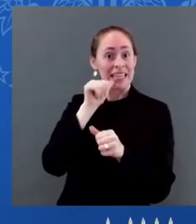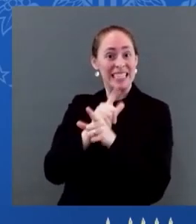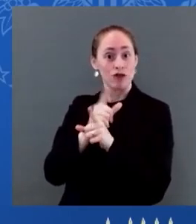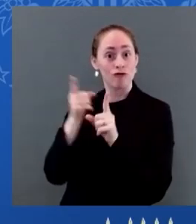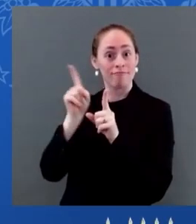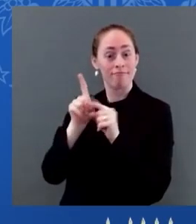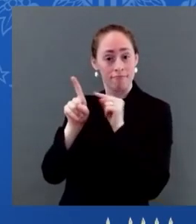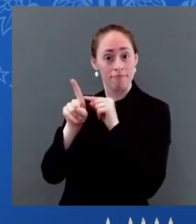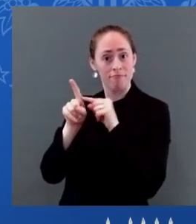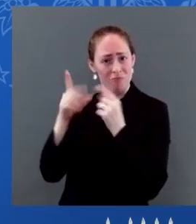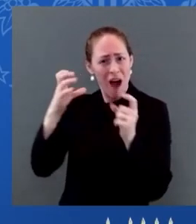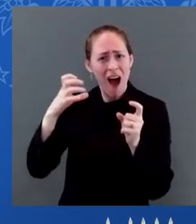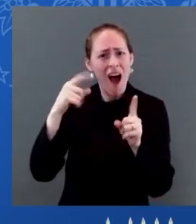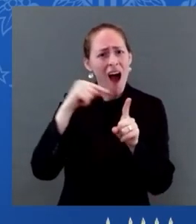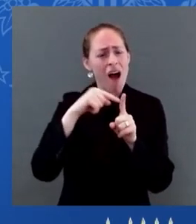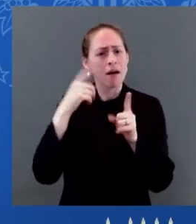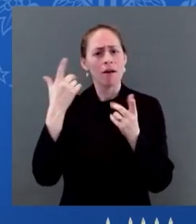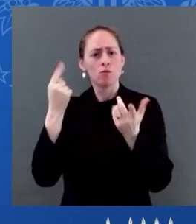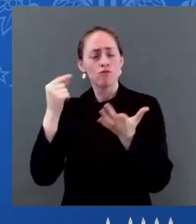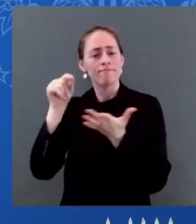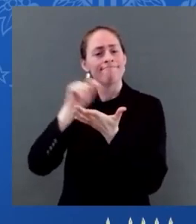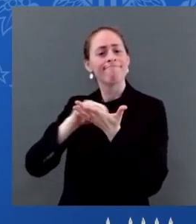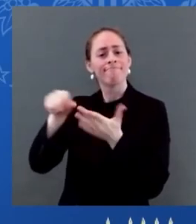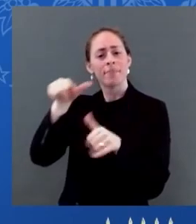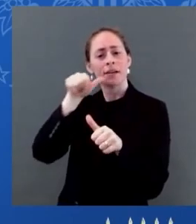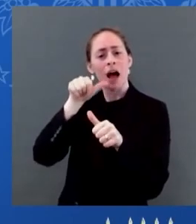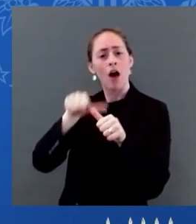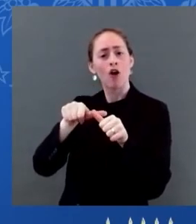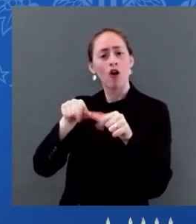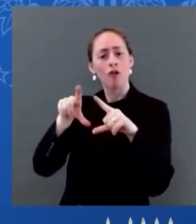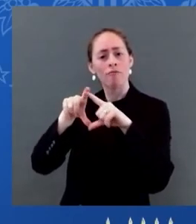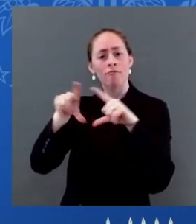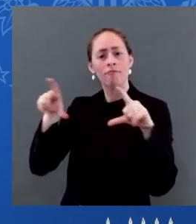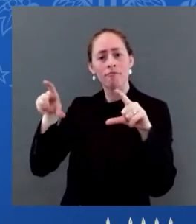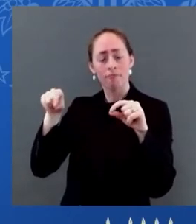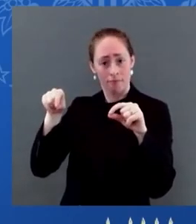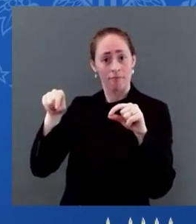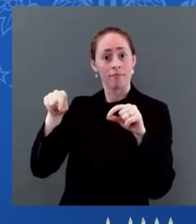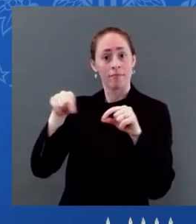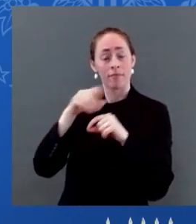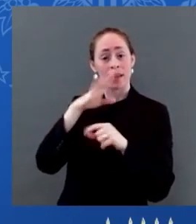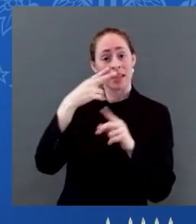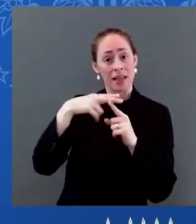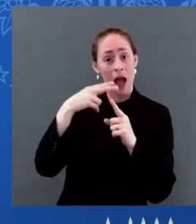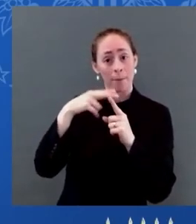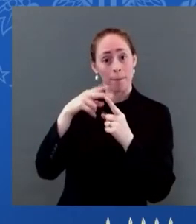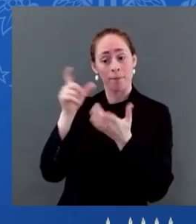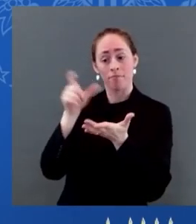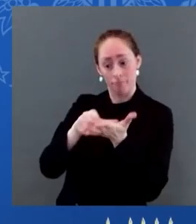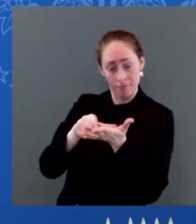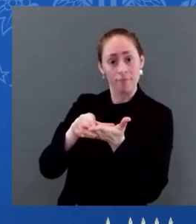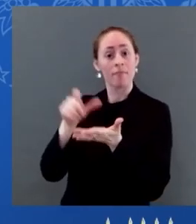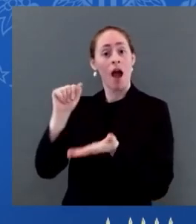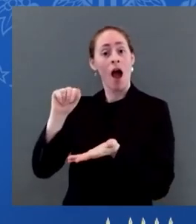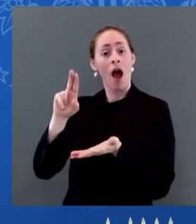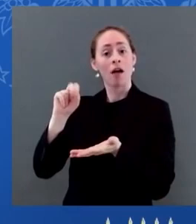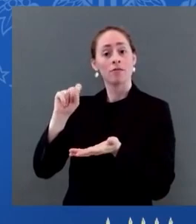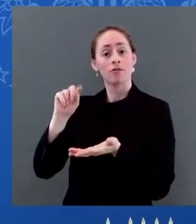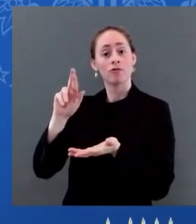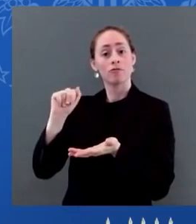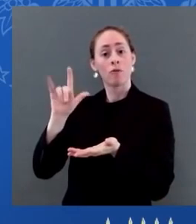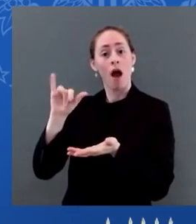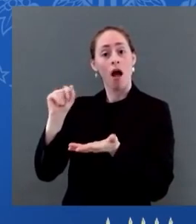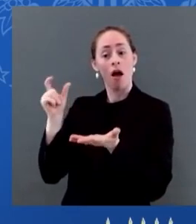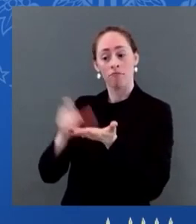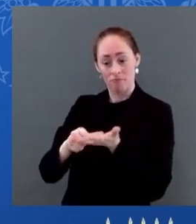him. They reunited. Their parents had survived the war, but had not lived long enough to see their surviving